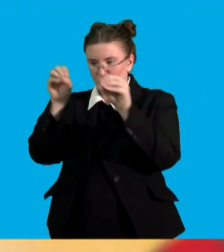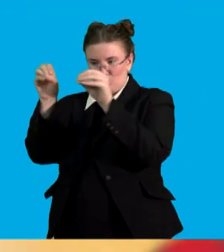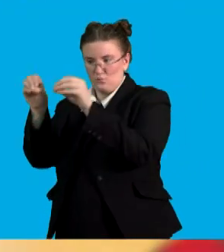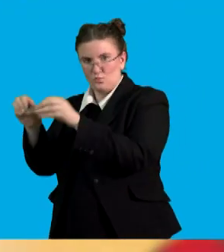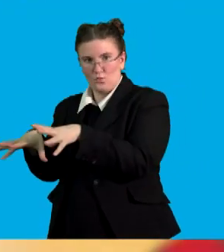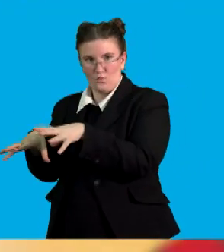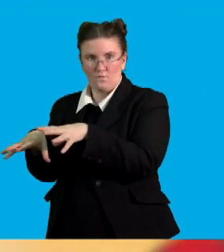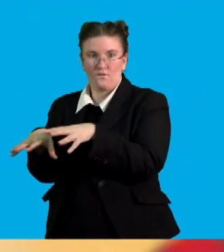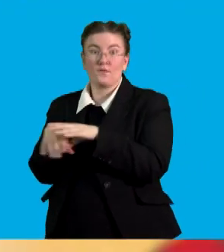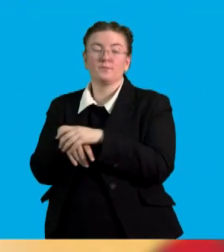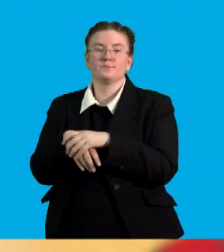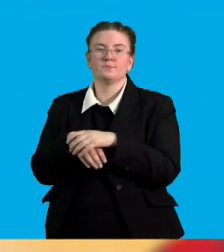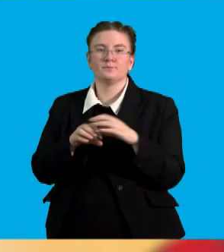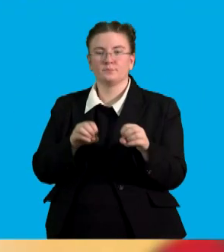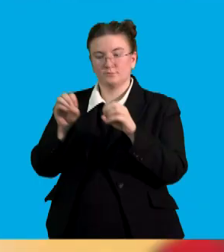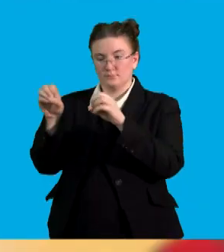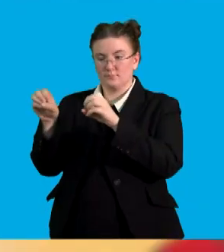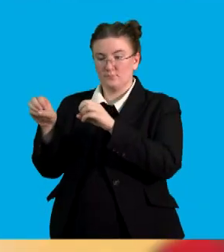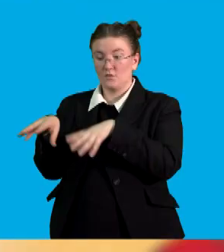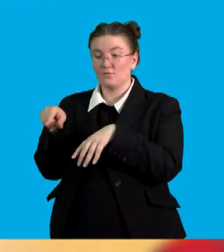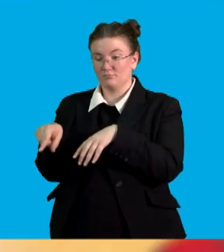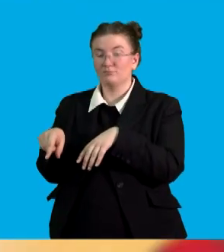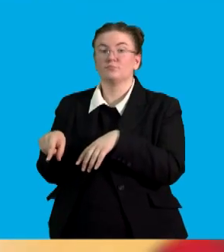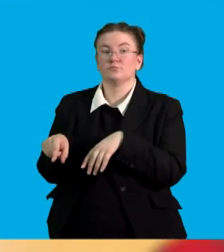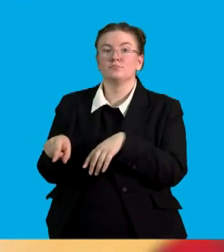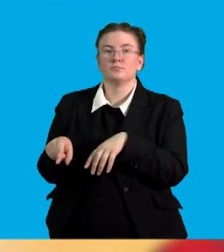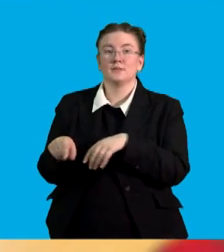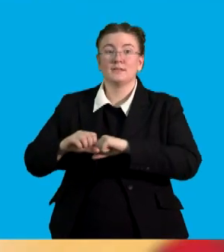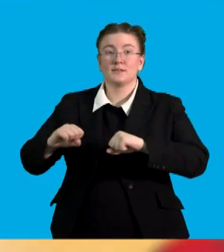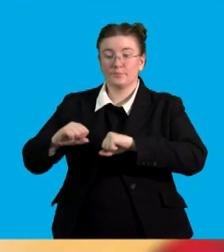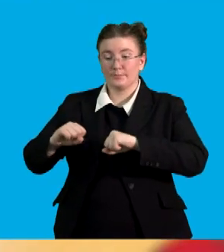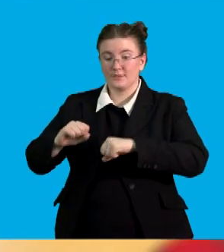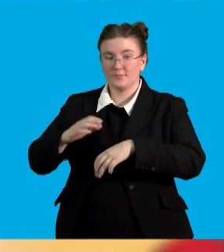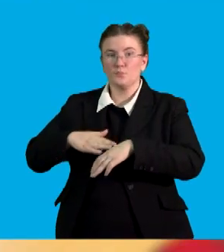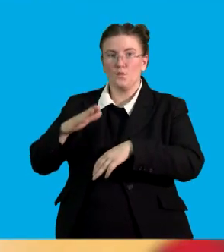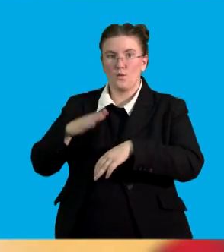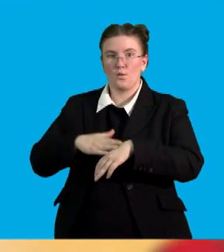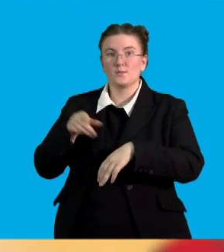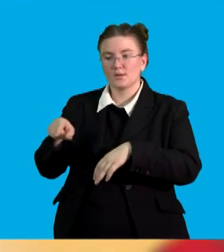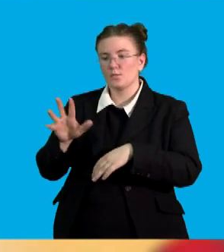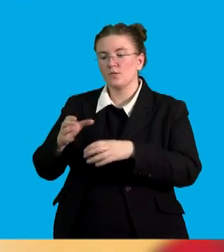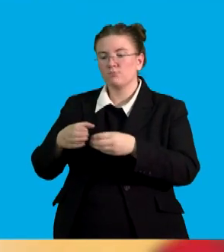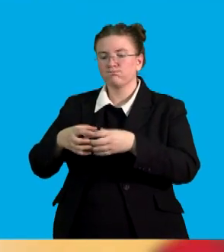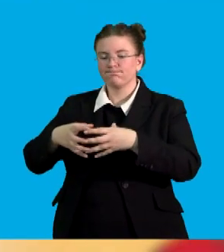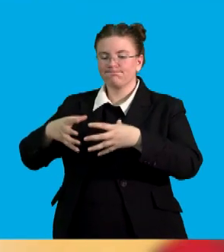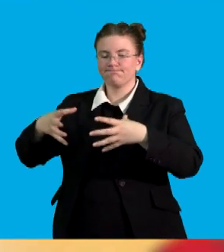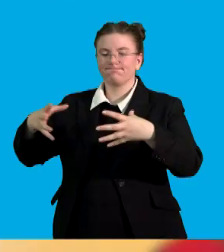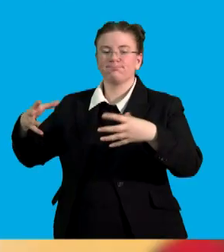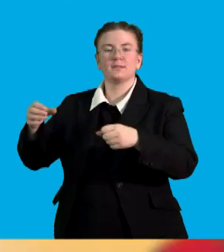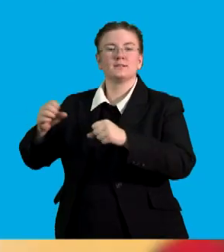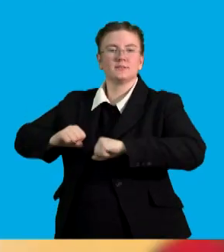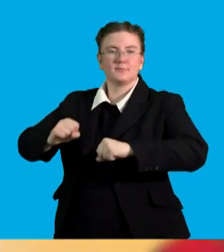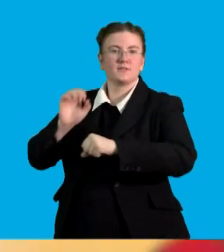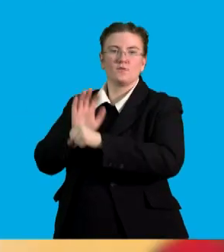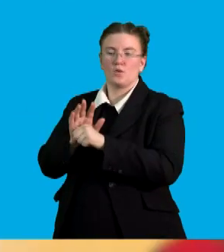very same number of gas particles, we said 10, and put them in that bigger space or in that bigger volume of a container, they're going to still